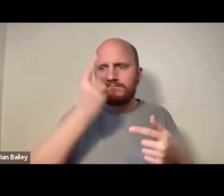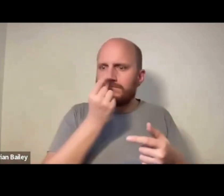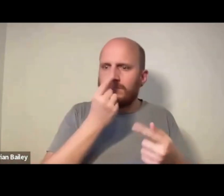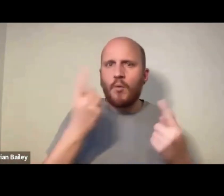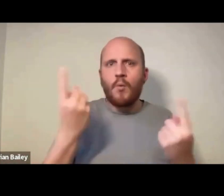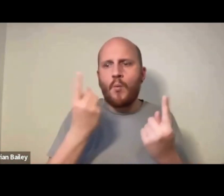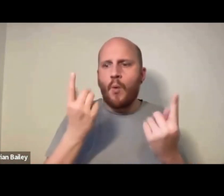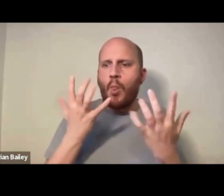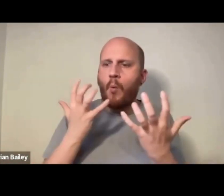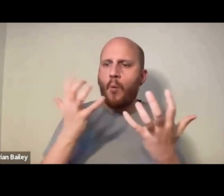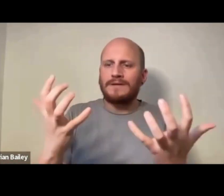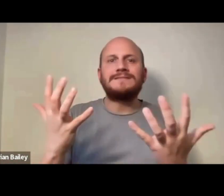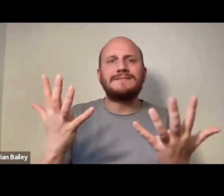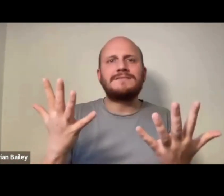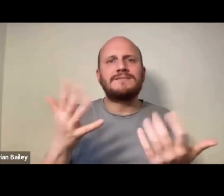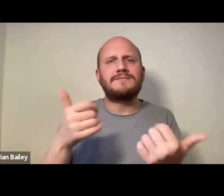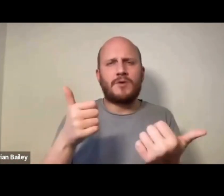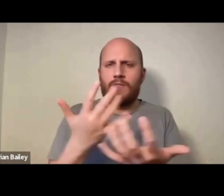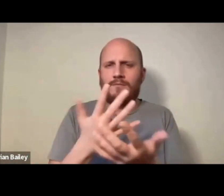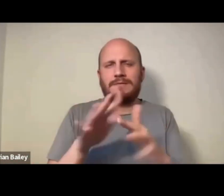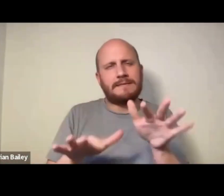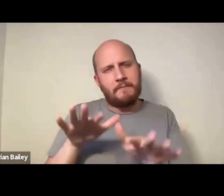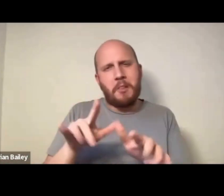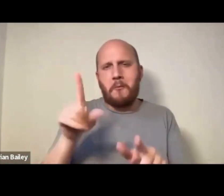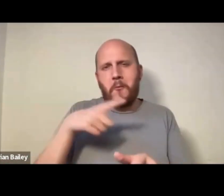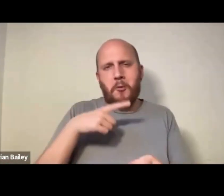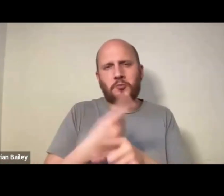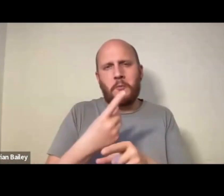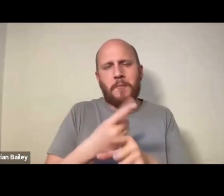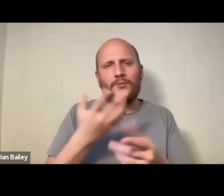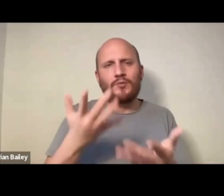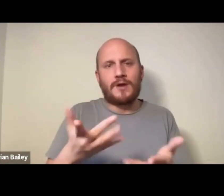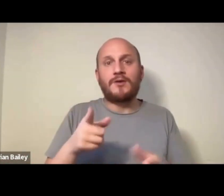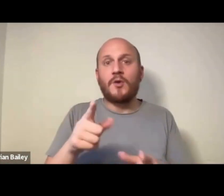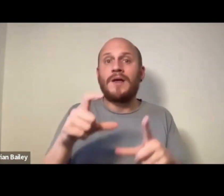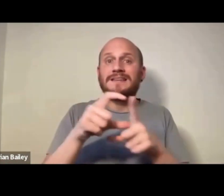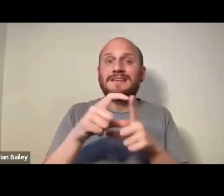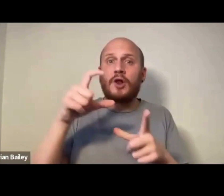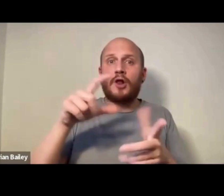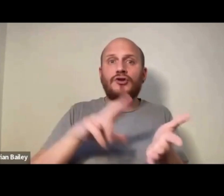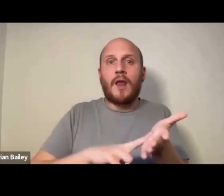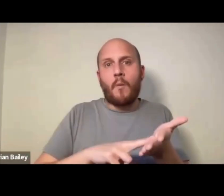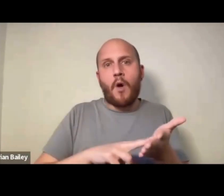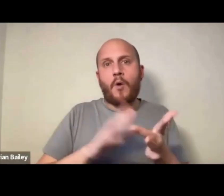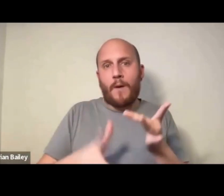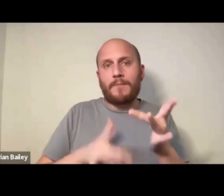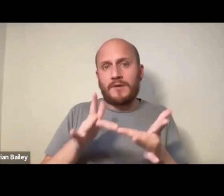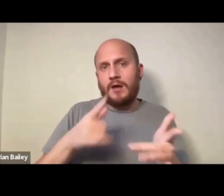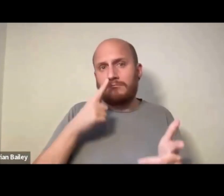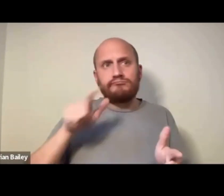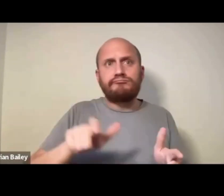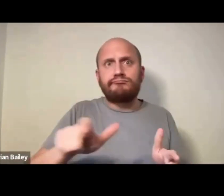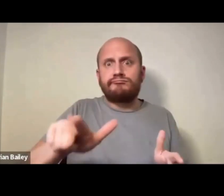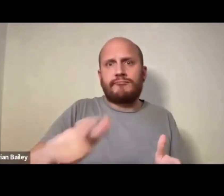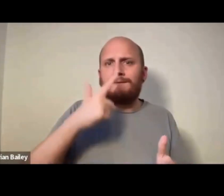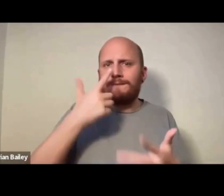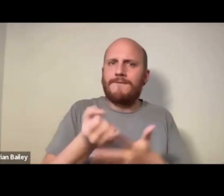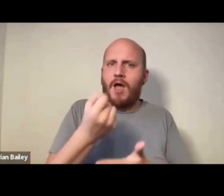it's quite different to some of the stuff we've talked about today. So if you go on the Digital Culture Network website, you can find that one.